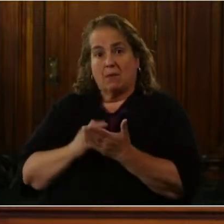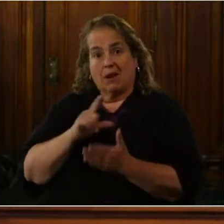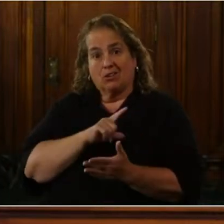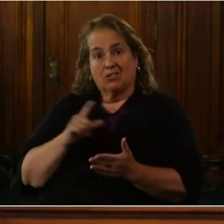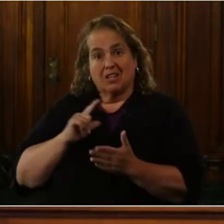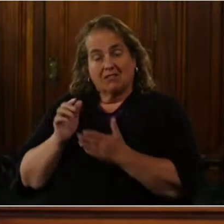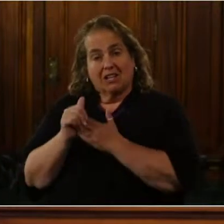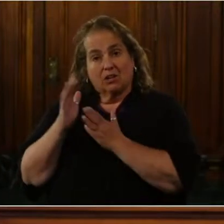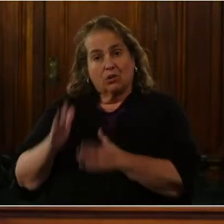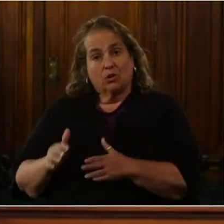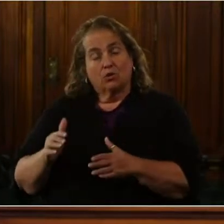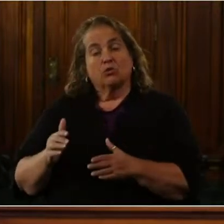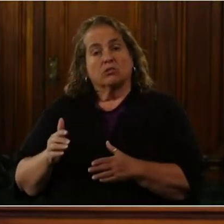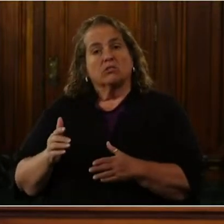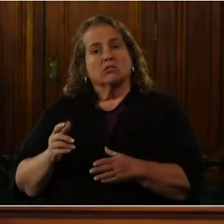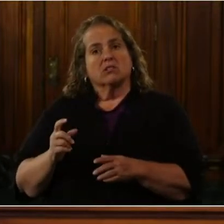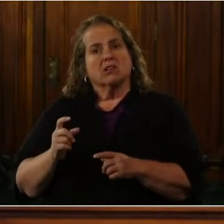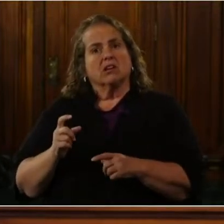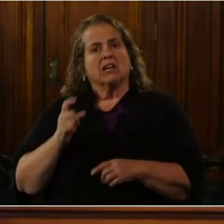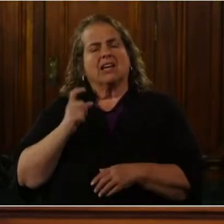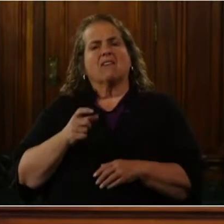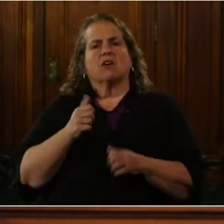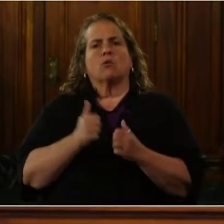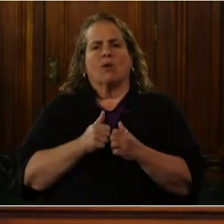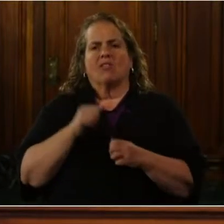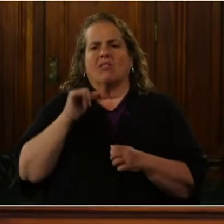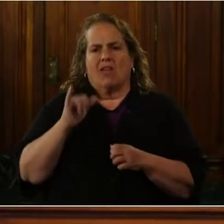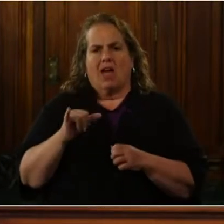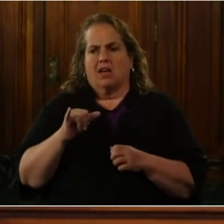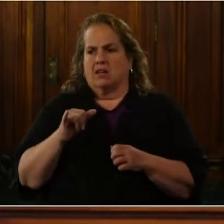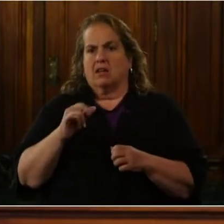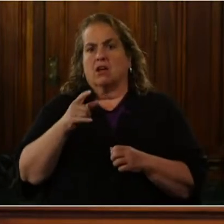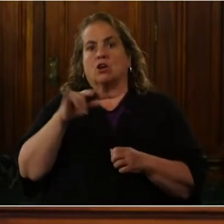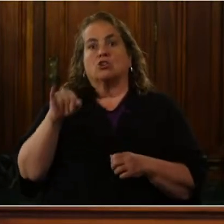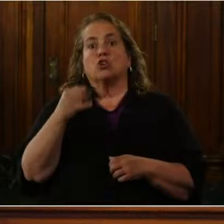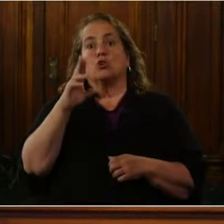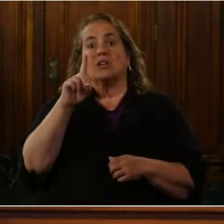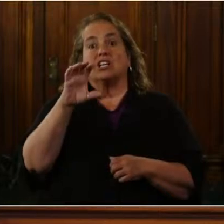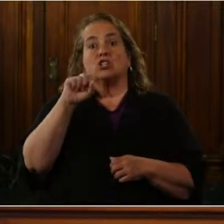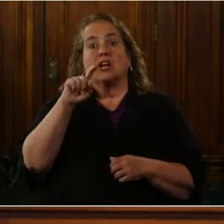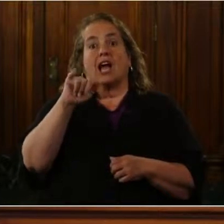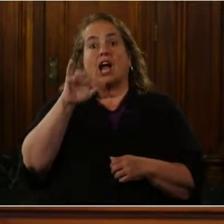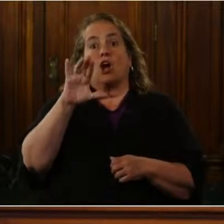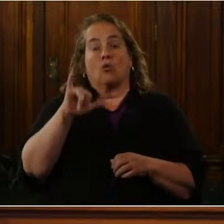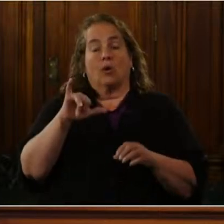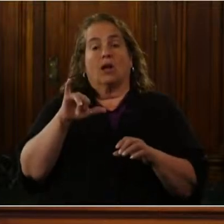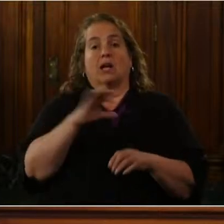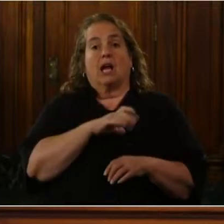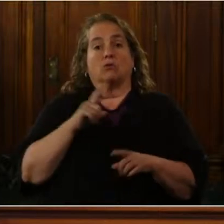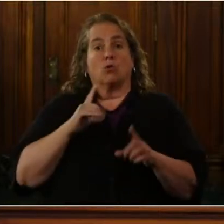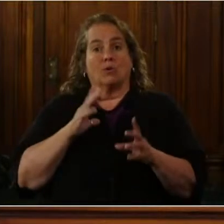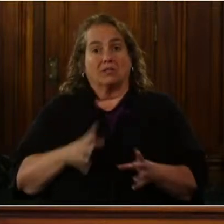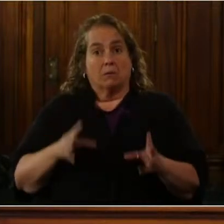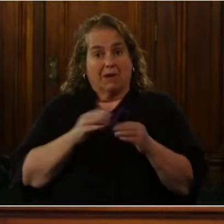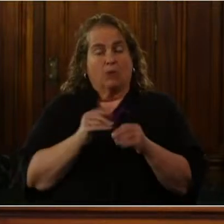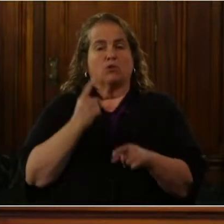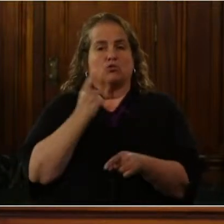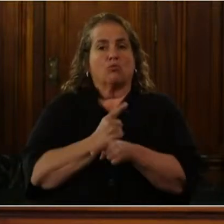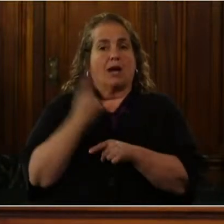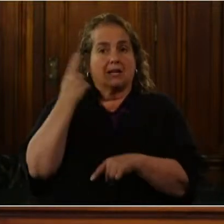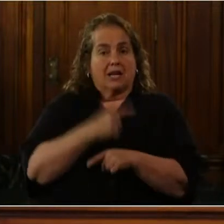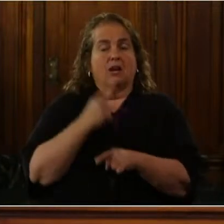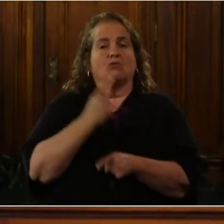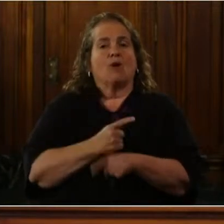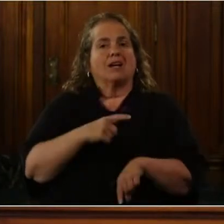that the judiciary was meeting, that it was the right thing and the right time to hear